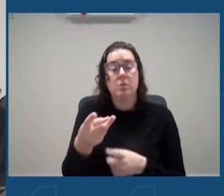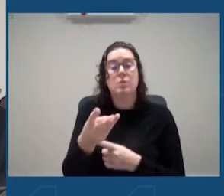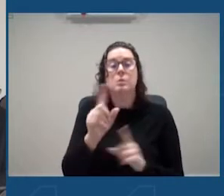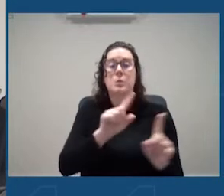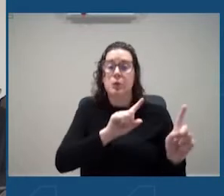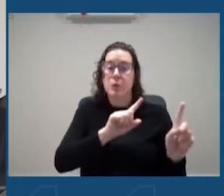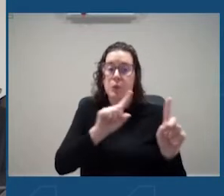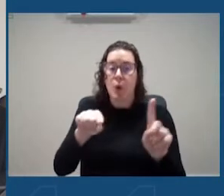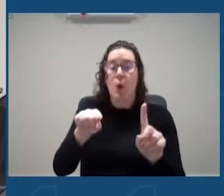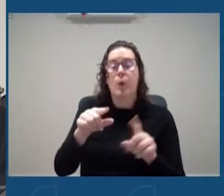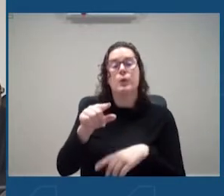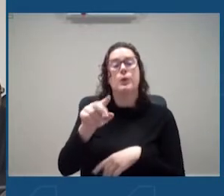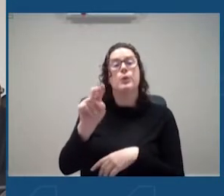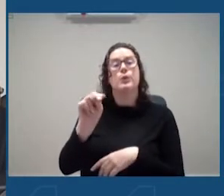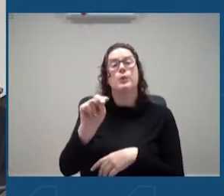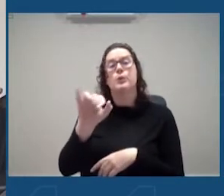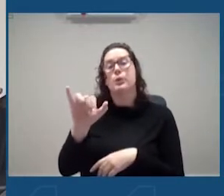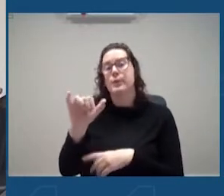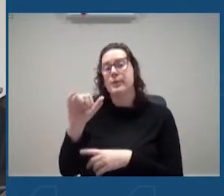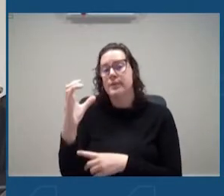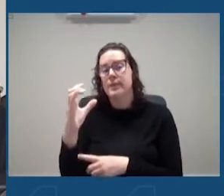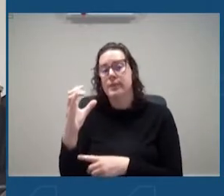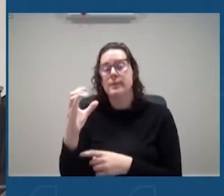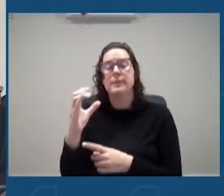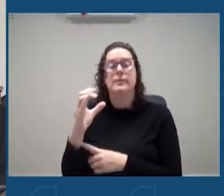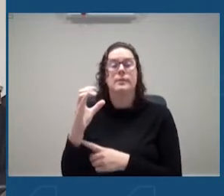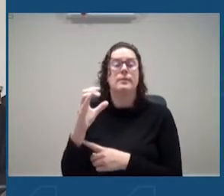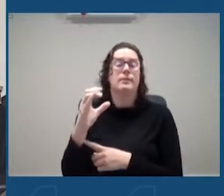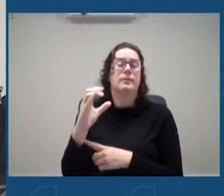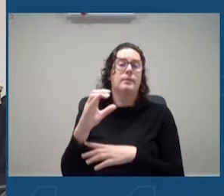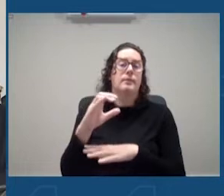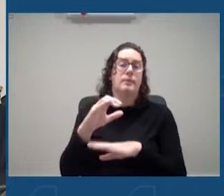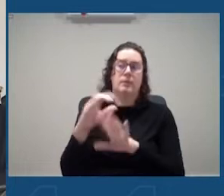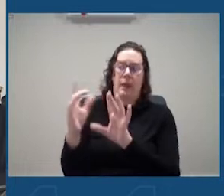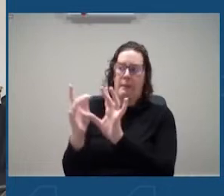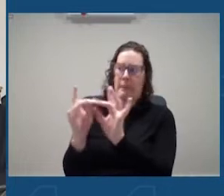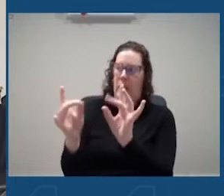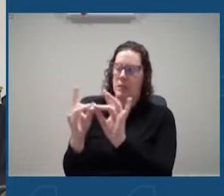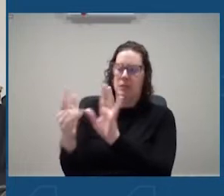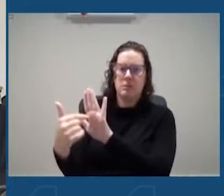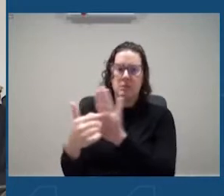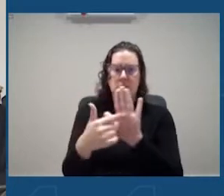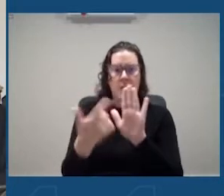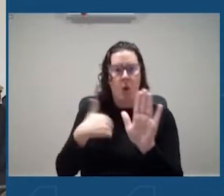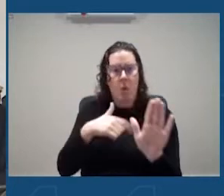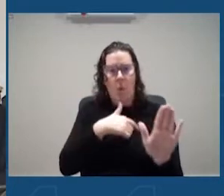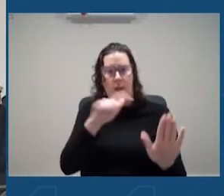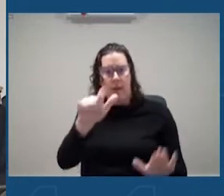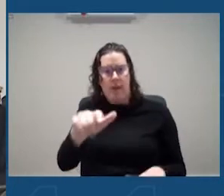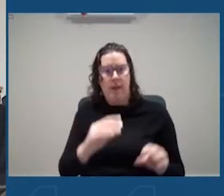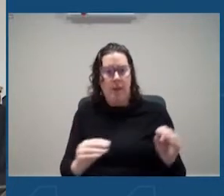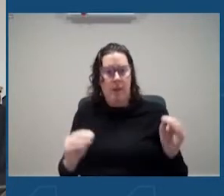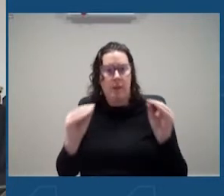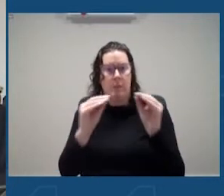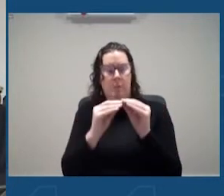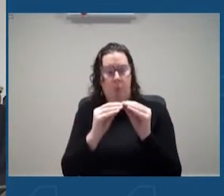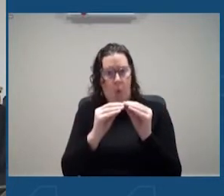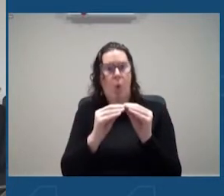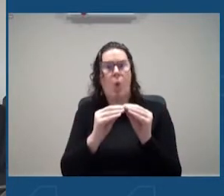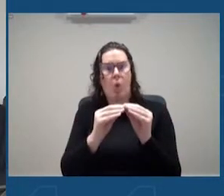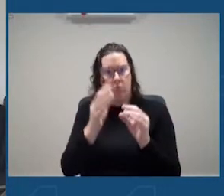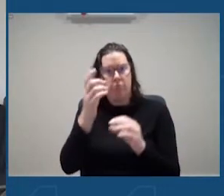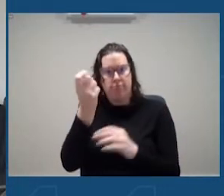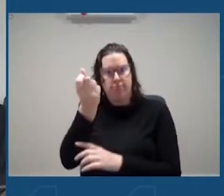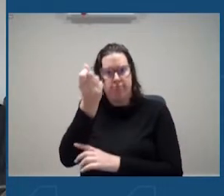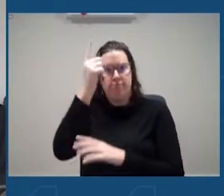to New York City, sending the message that we need more sensible